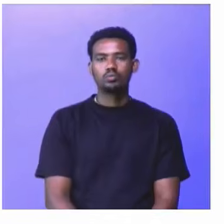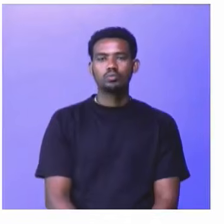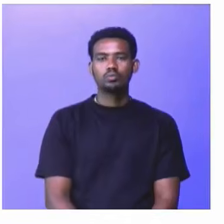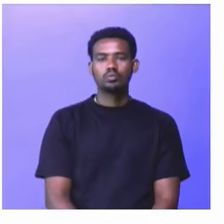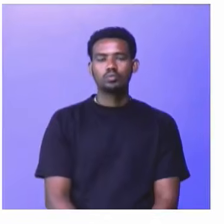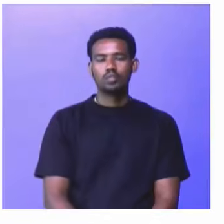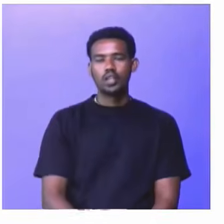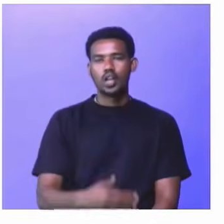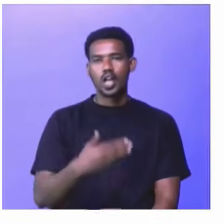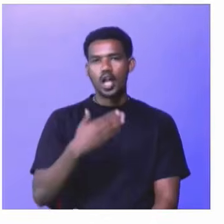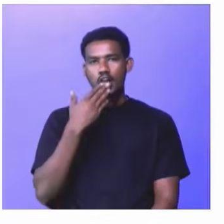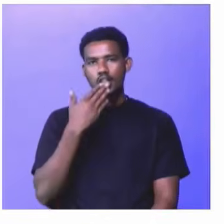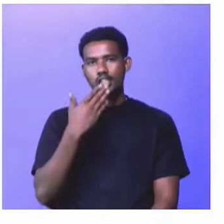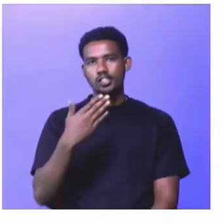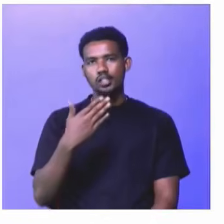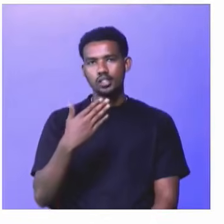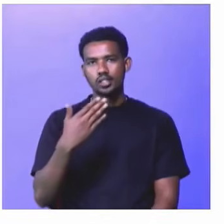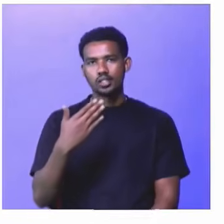Good